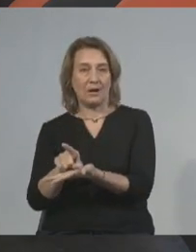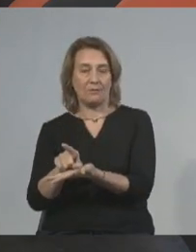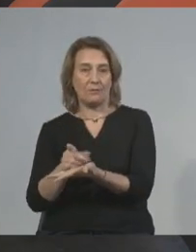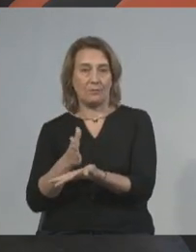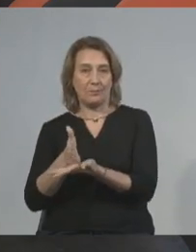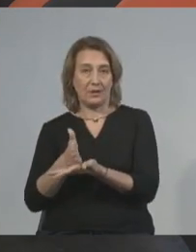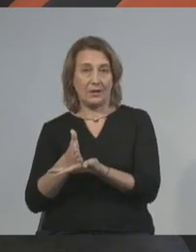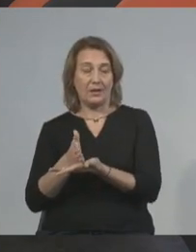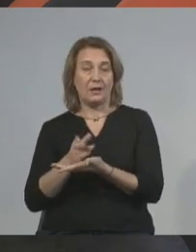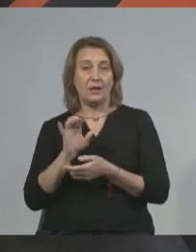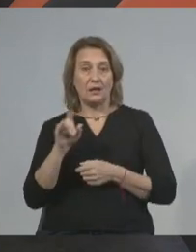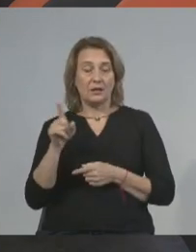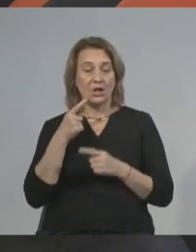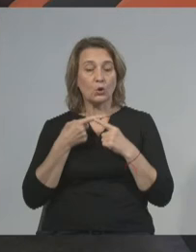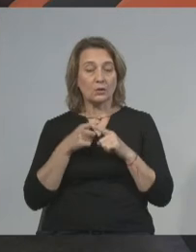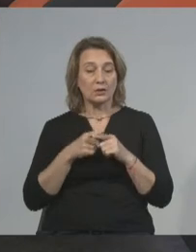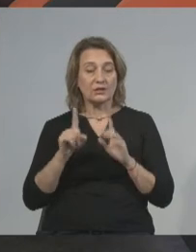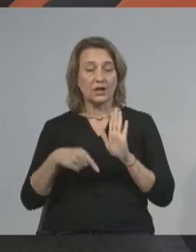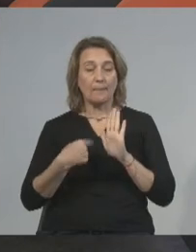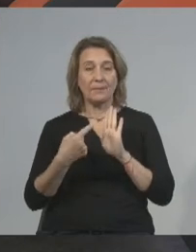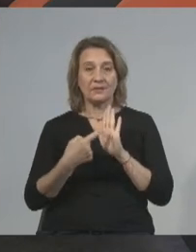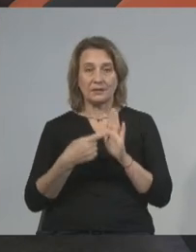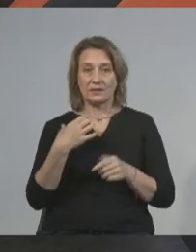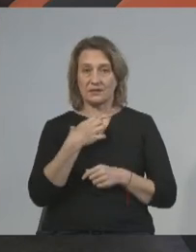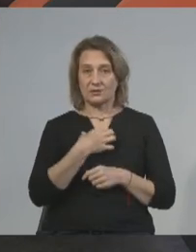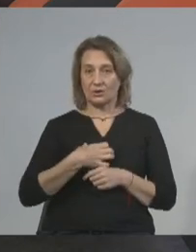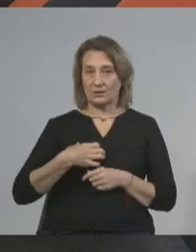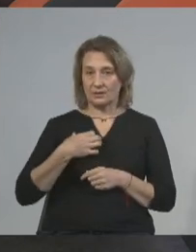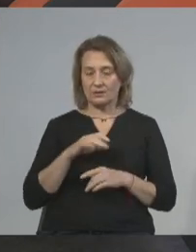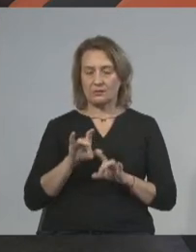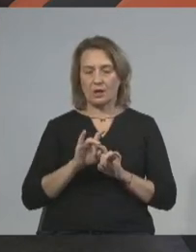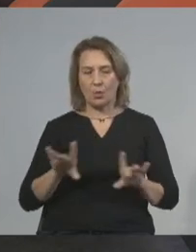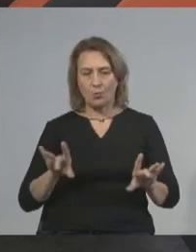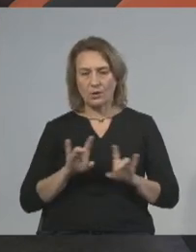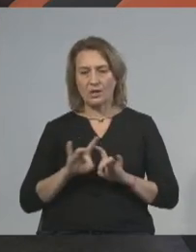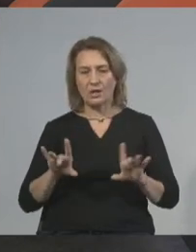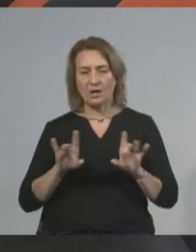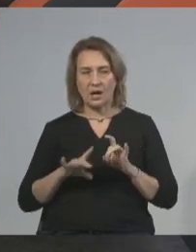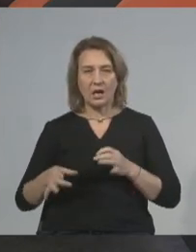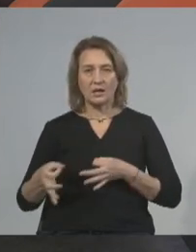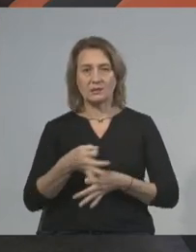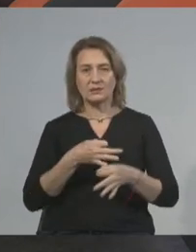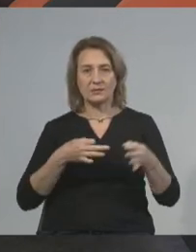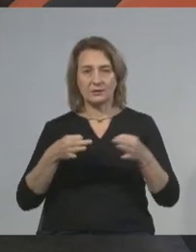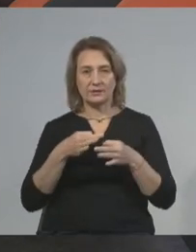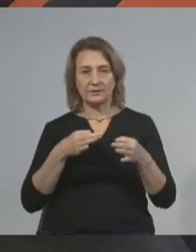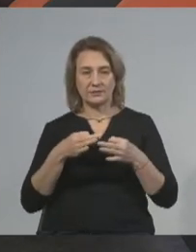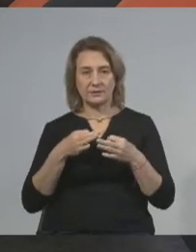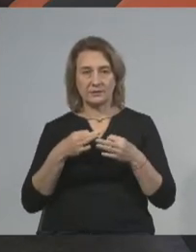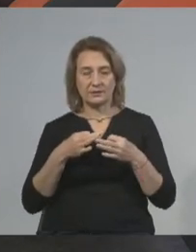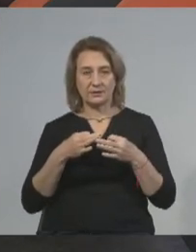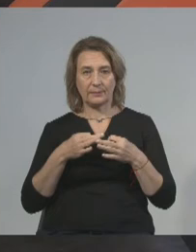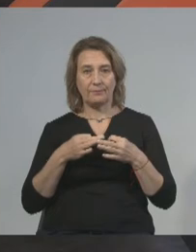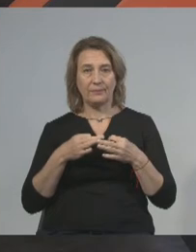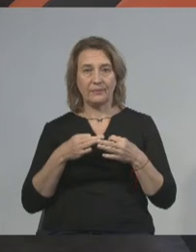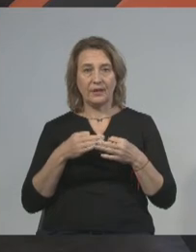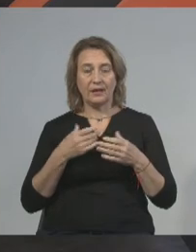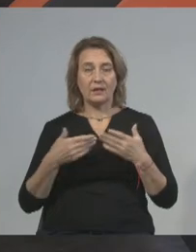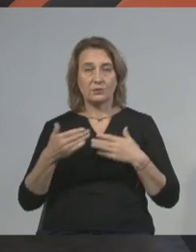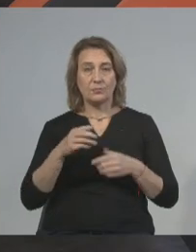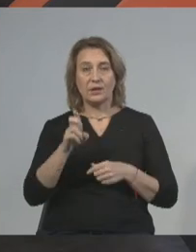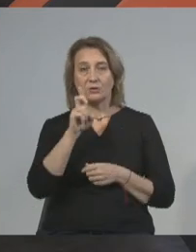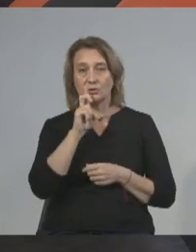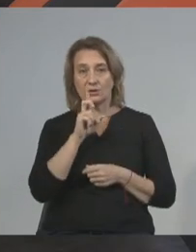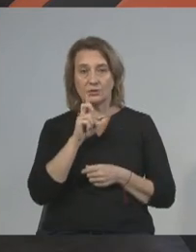what institution what state institution do you mean because we know that the questions of strategic communications uh coordinated